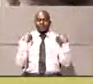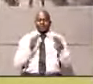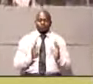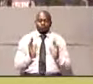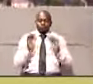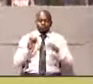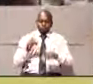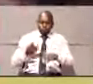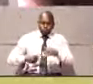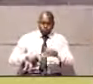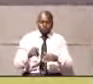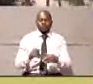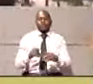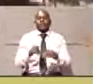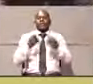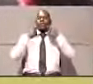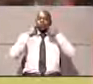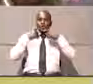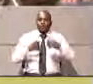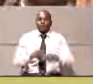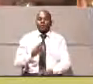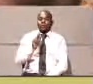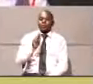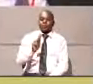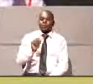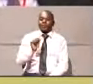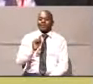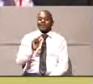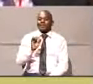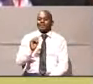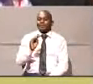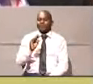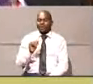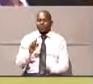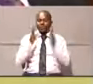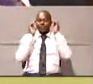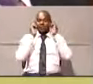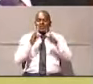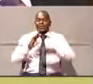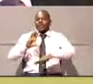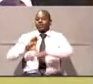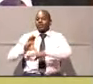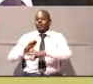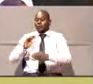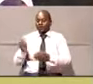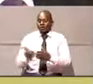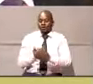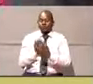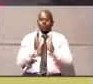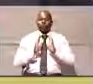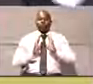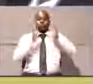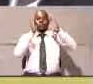emerged from the cathedral to announce Samuel Kazimba of Mitiana Diocese as the new Archbishop of the Church of